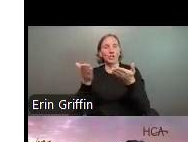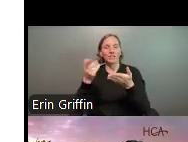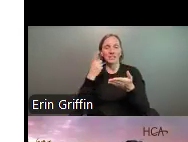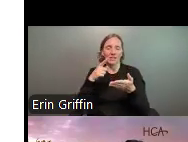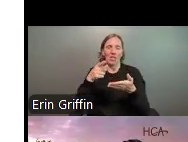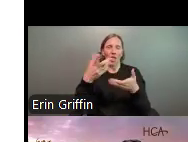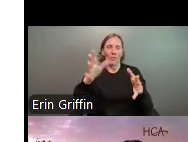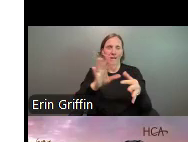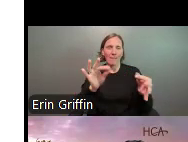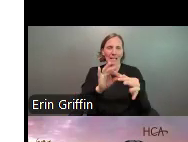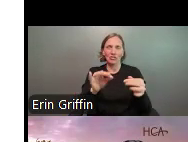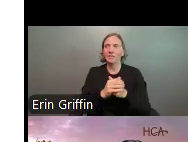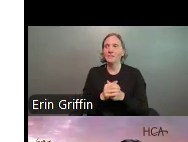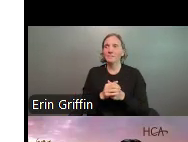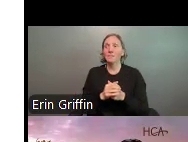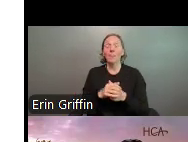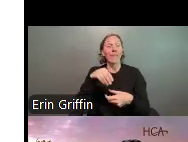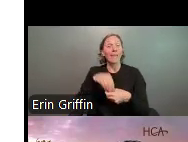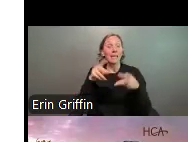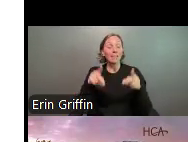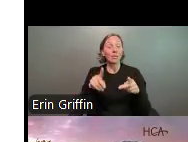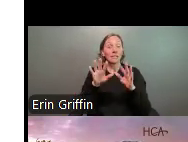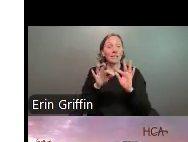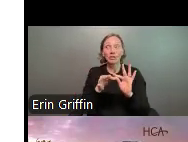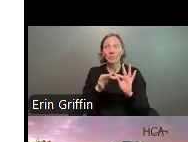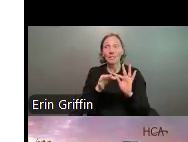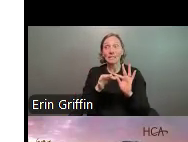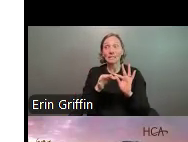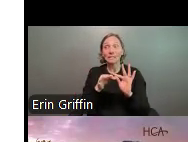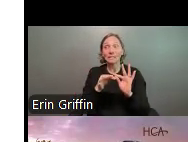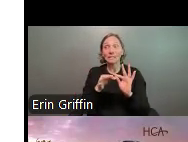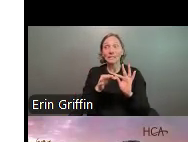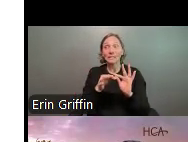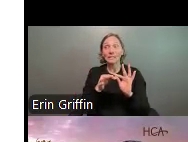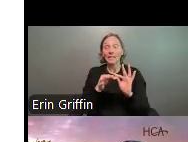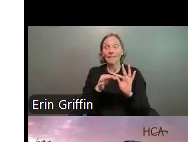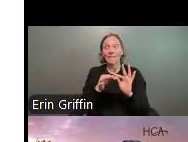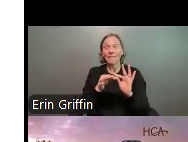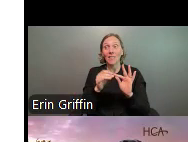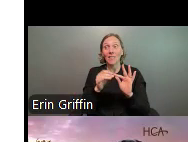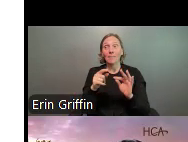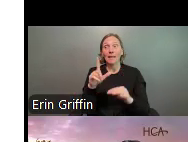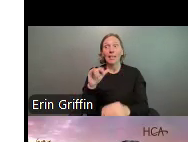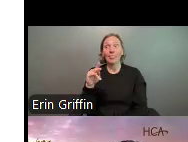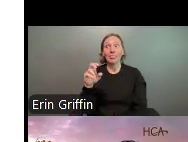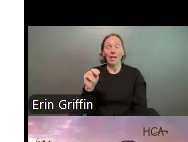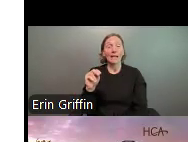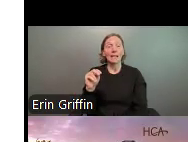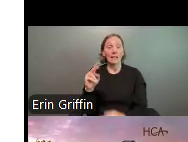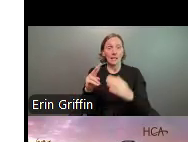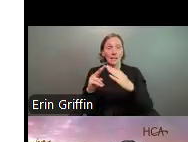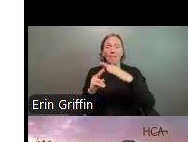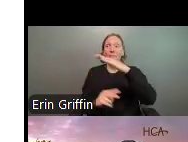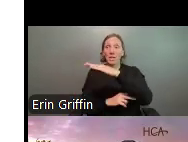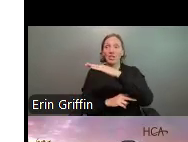Expansion group. So for in-person telephonic interpreter assistance, that is going to be through Lion Bridge, and that number is going to